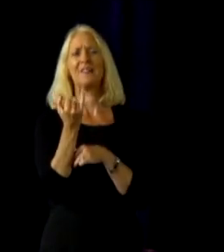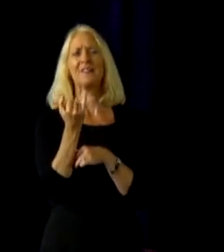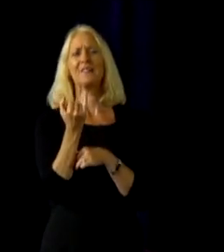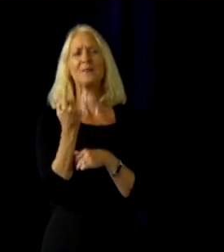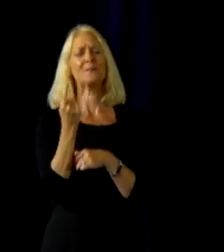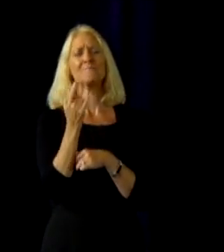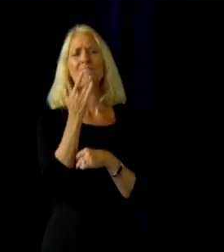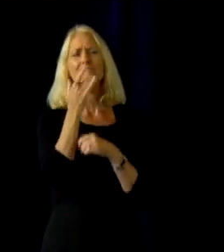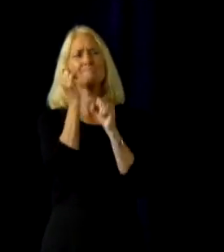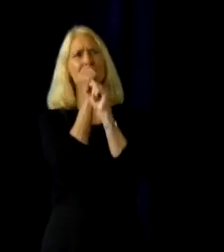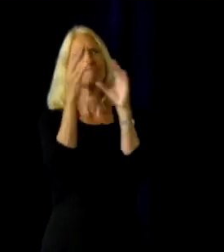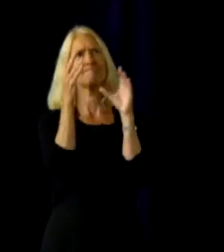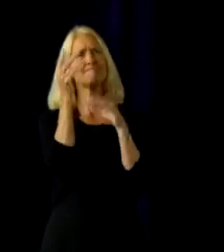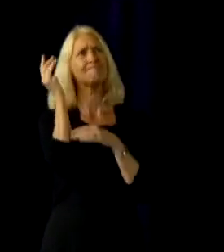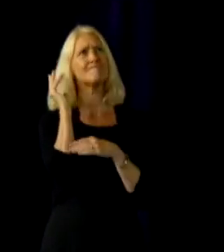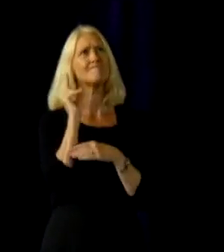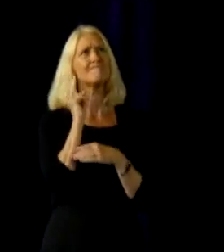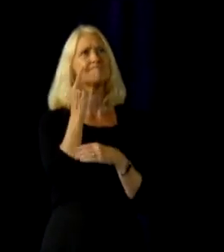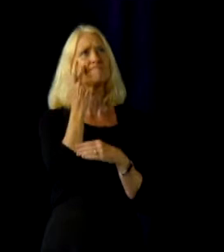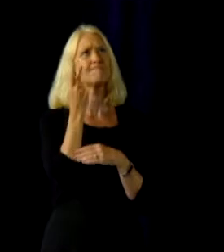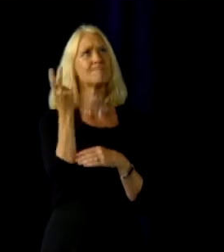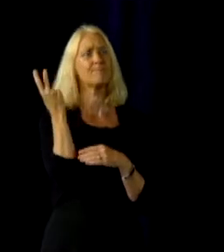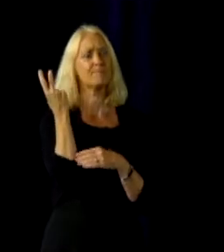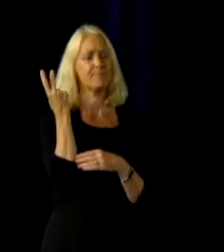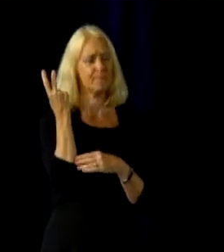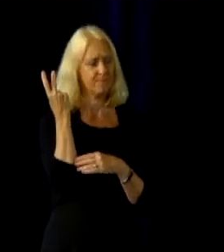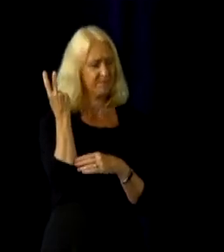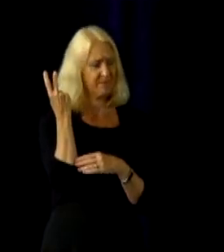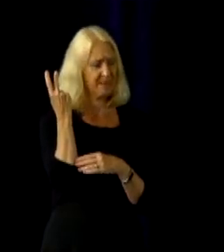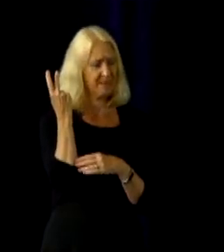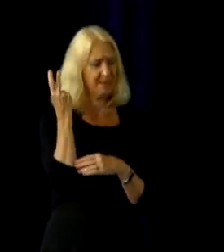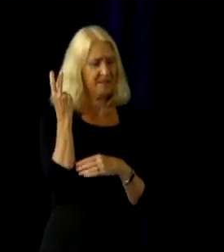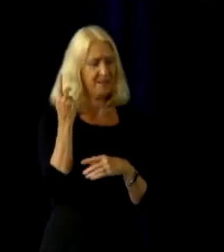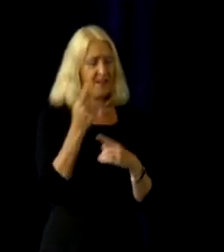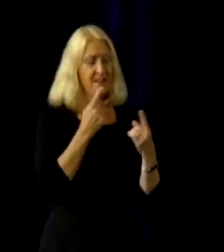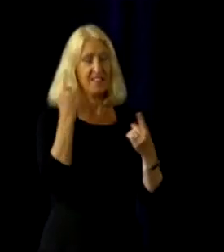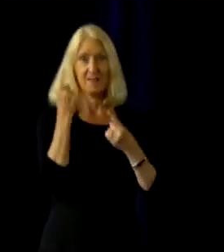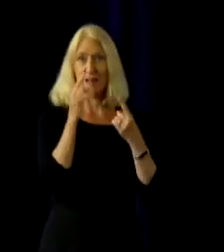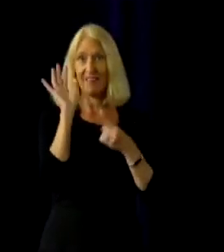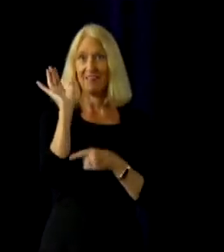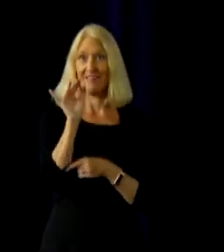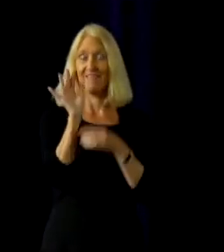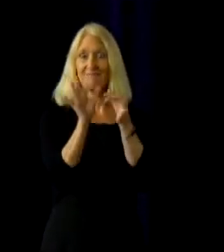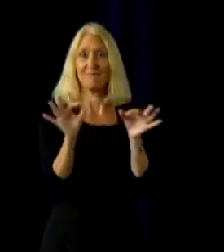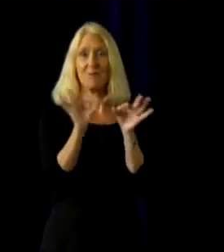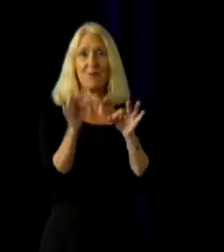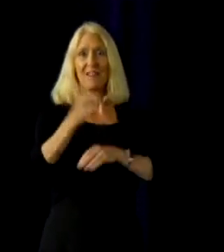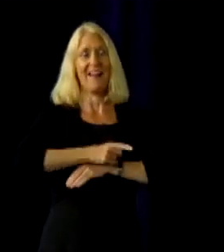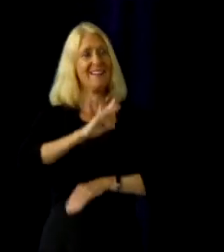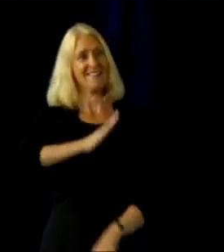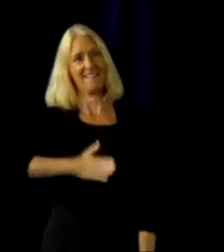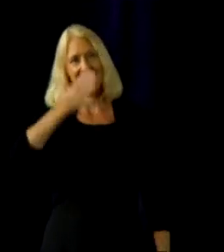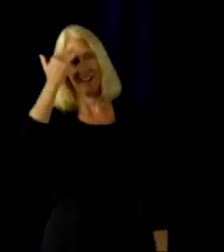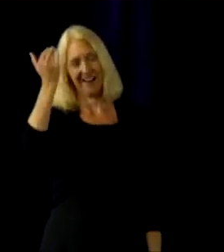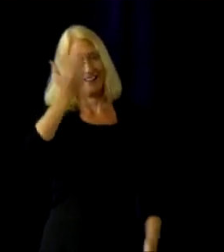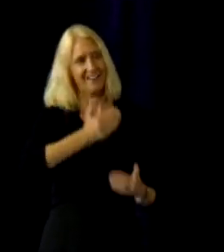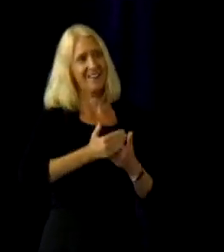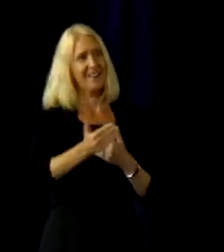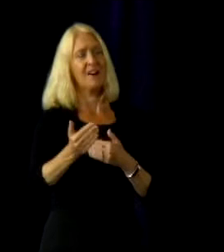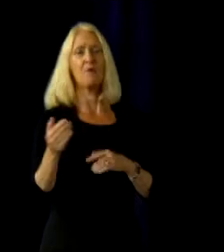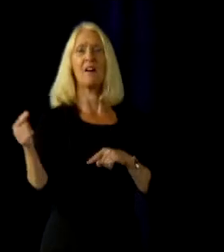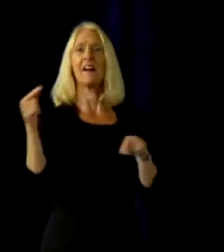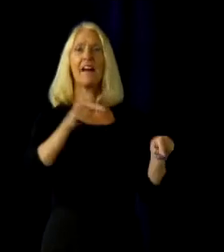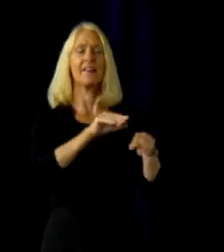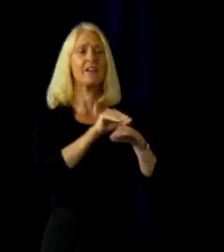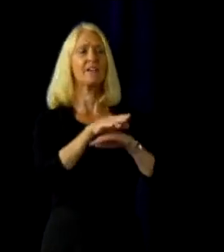I would take that back to when that fateful day that I'll never ever forget when I came in for my counseling